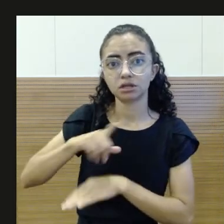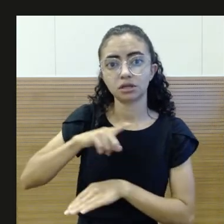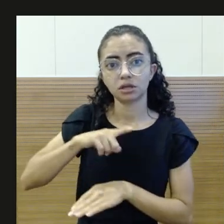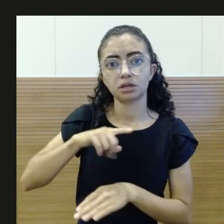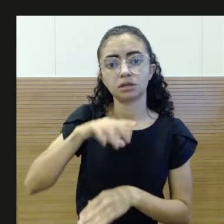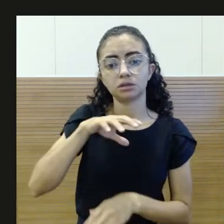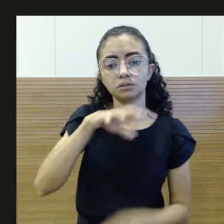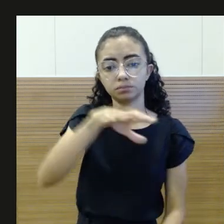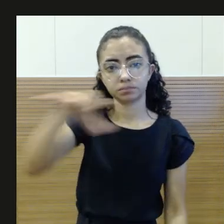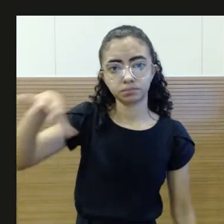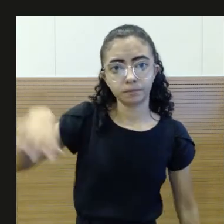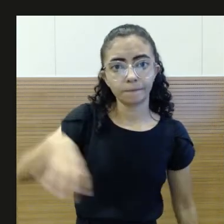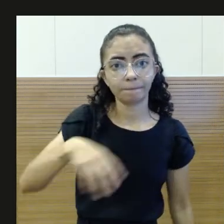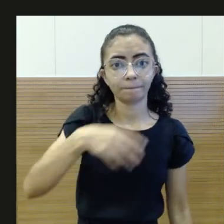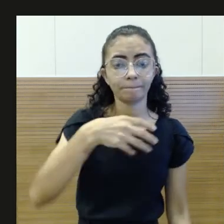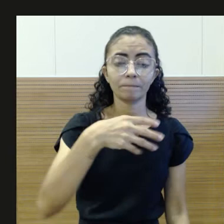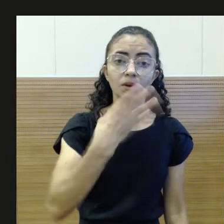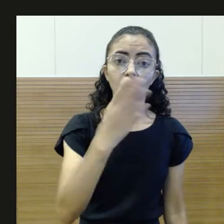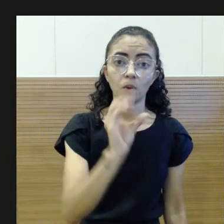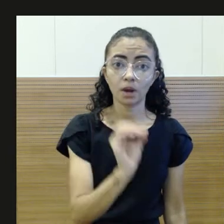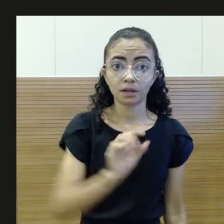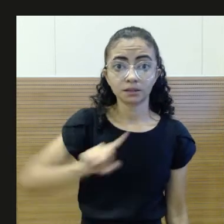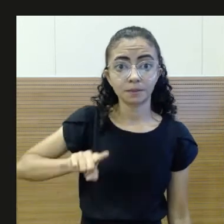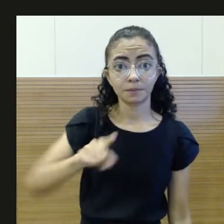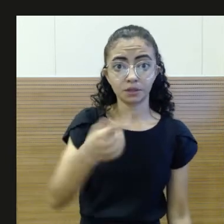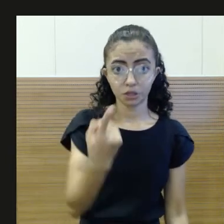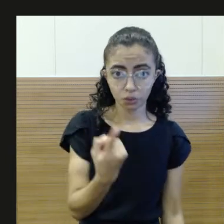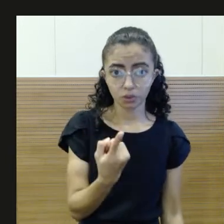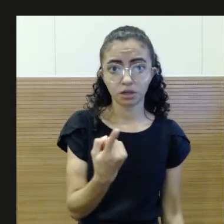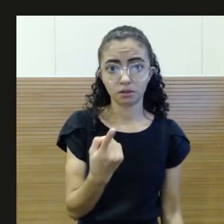a type of meat. And the